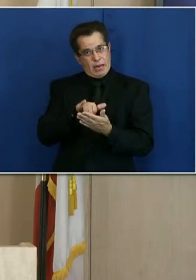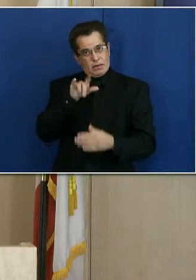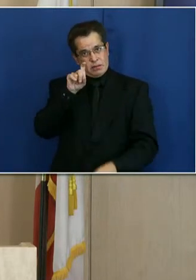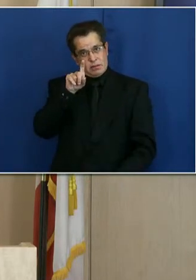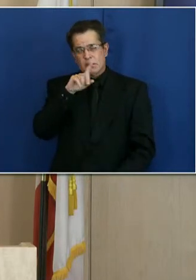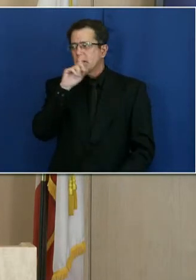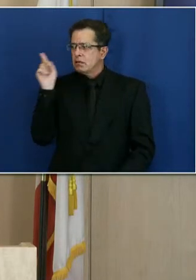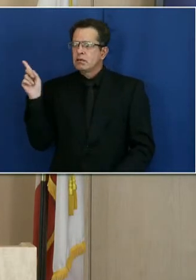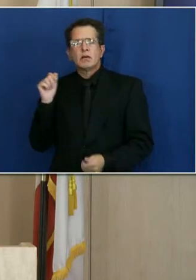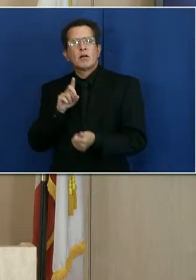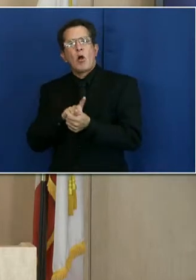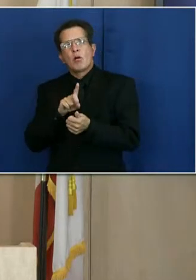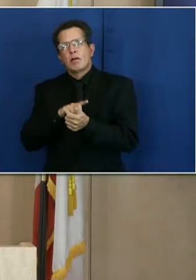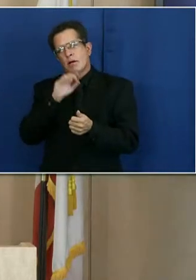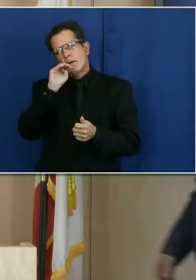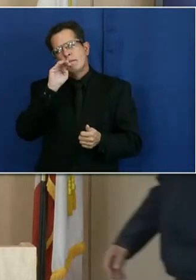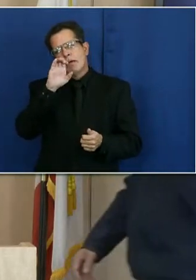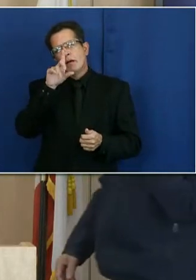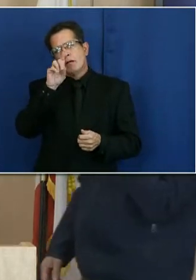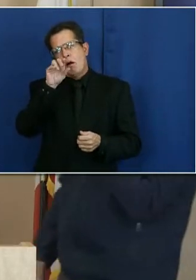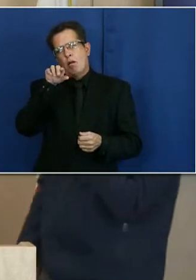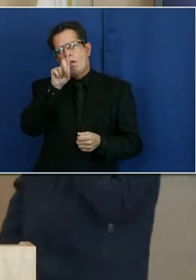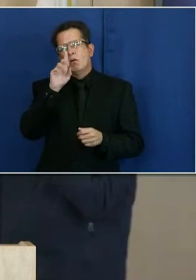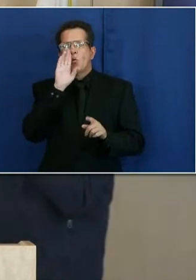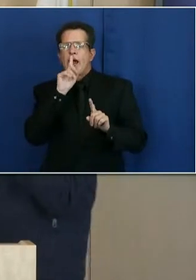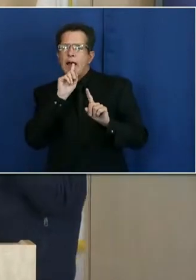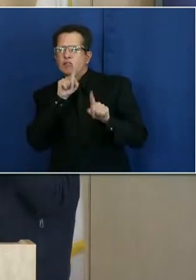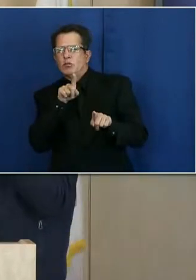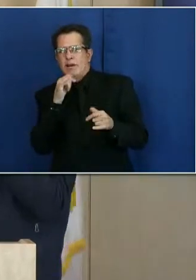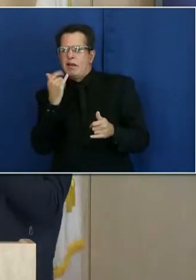Okay, Dr. McDonald's going to respond in more detail.